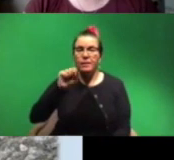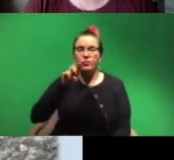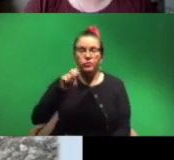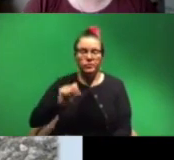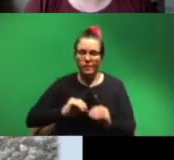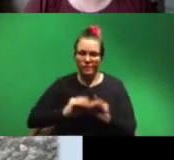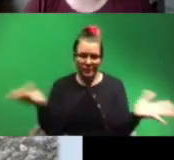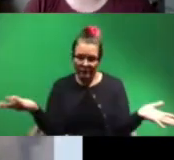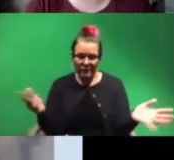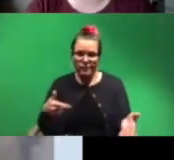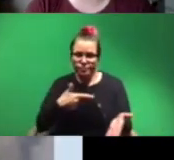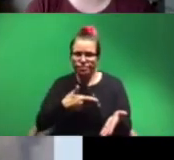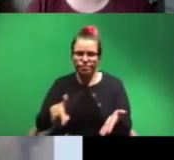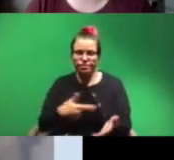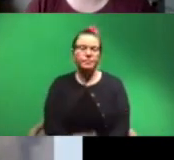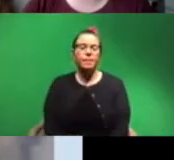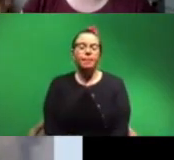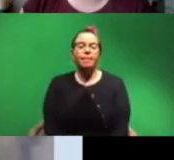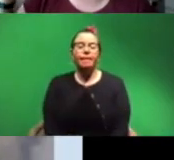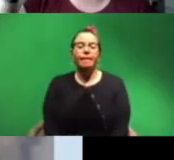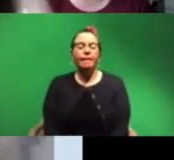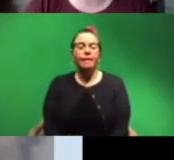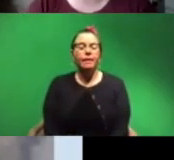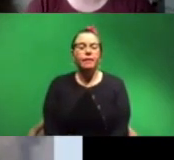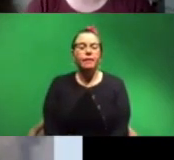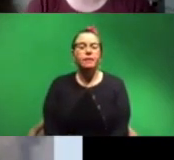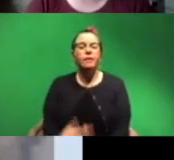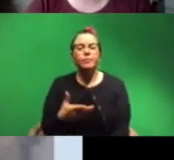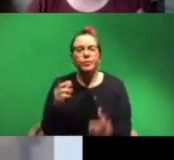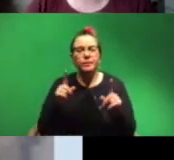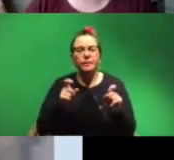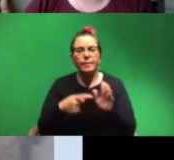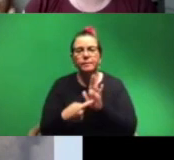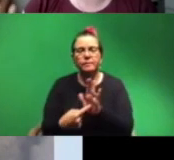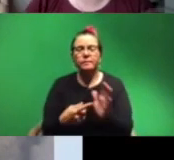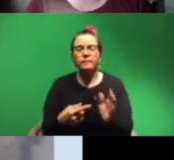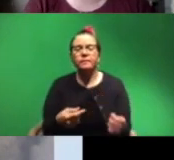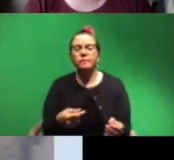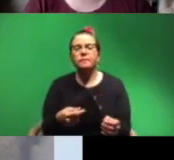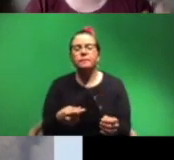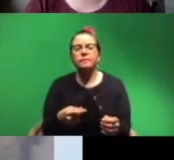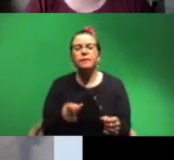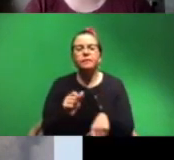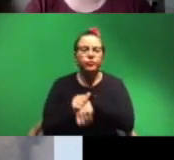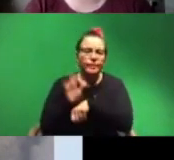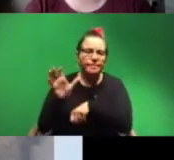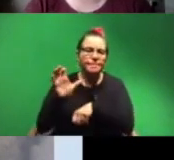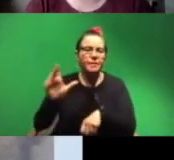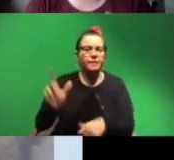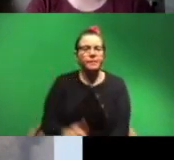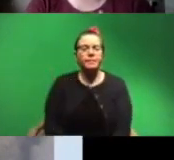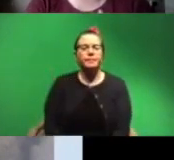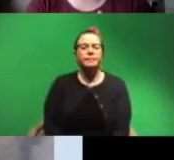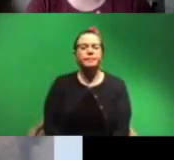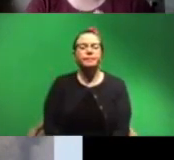obviously. So I would take samples of these rocks, and then I got them shipped back all the way to